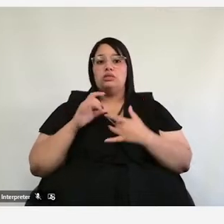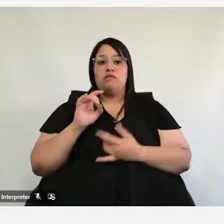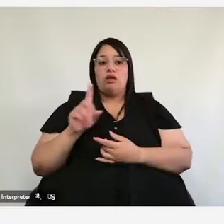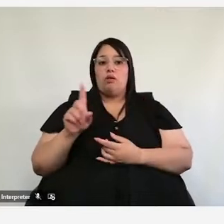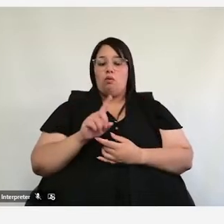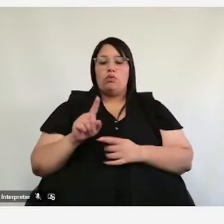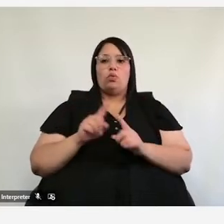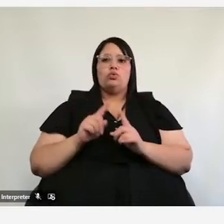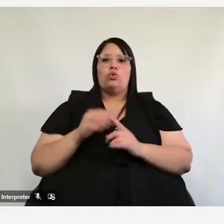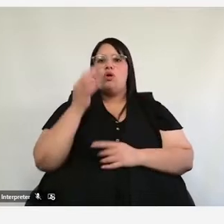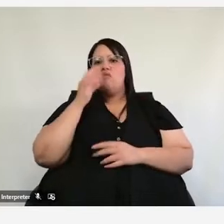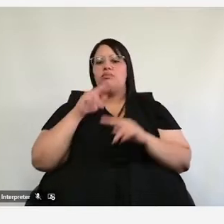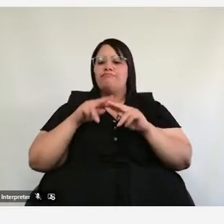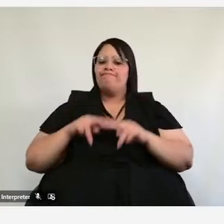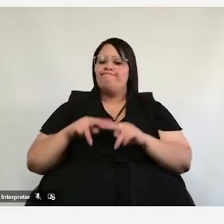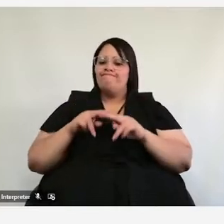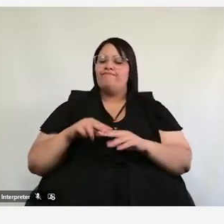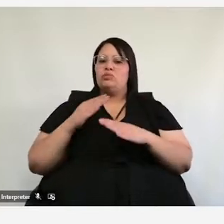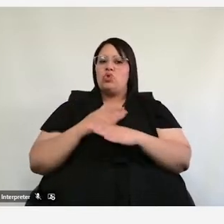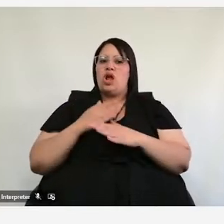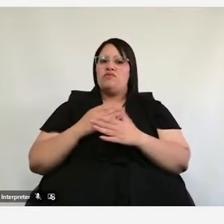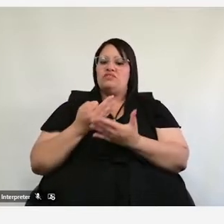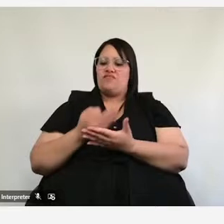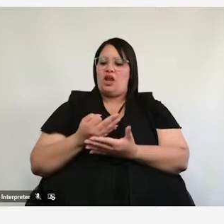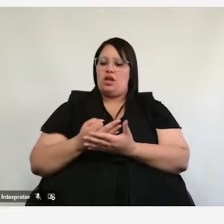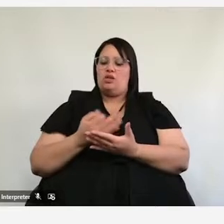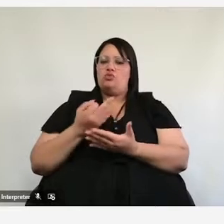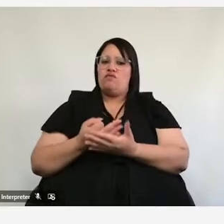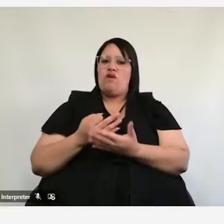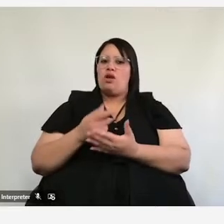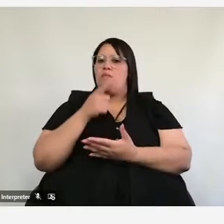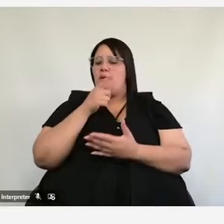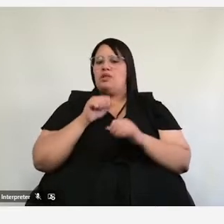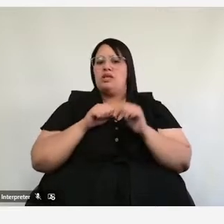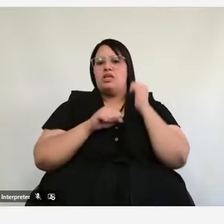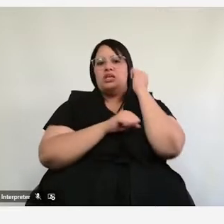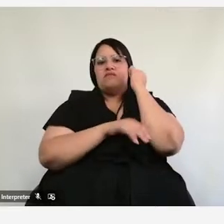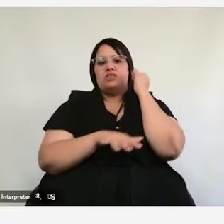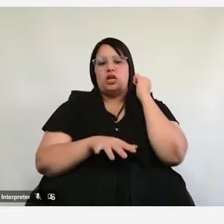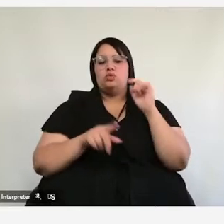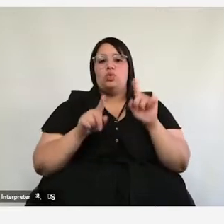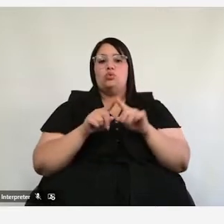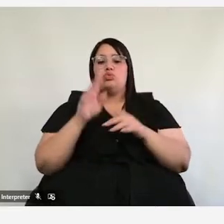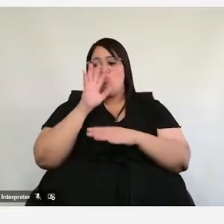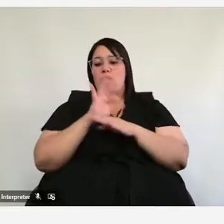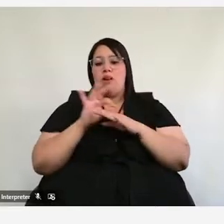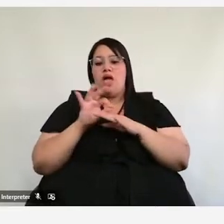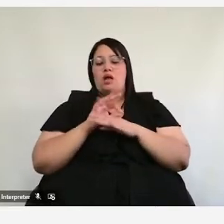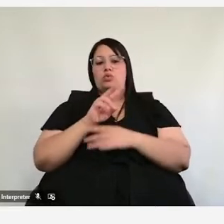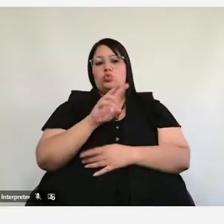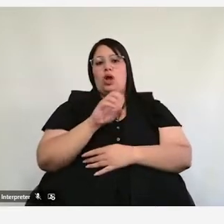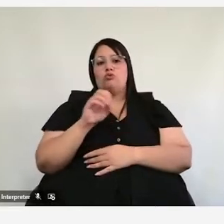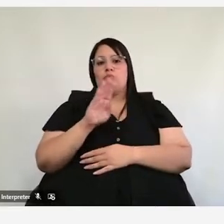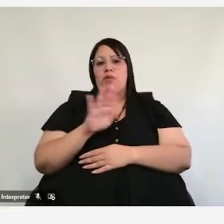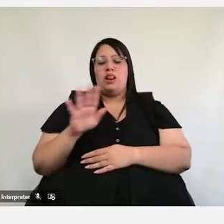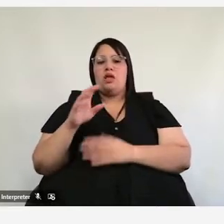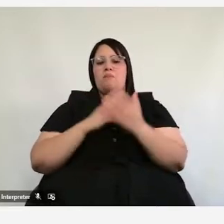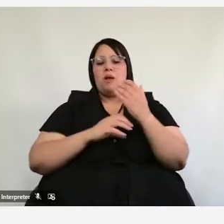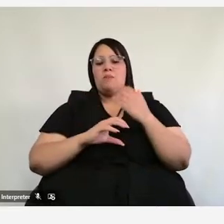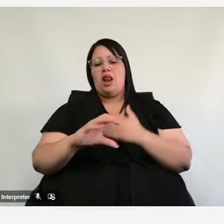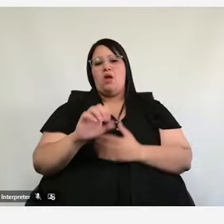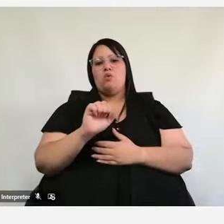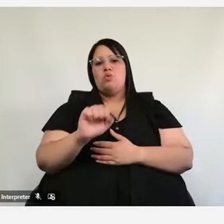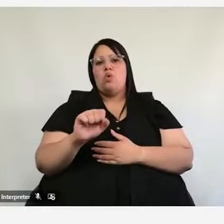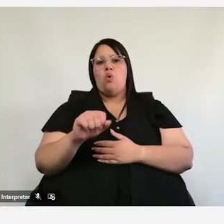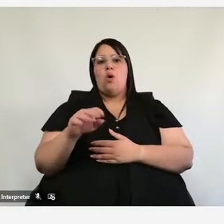increasing reliance on private funding to fund public infrastructure, with plans for a 200 billion rand pipeline of